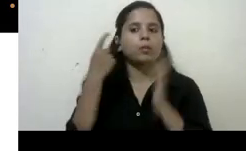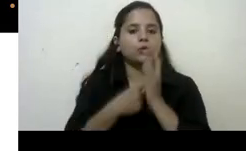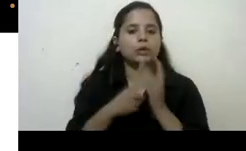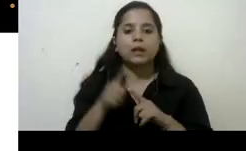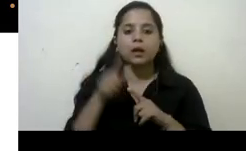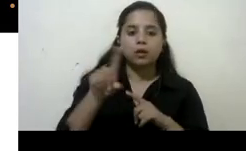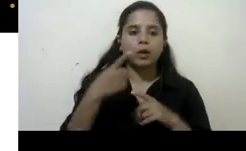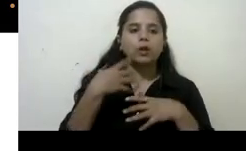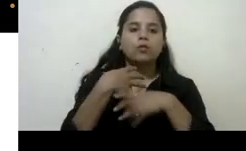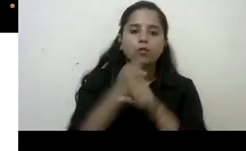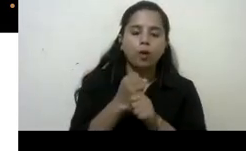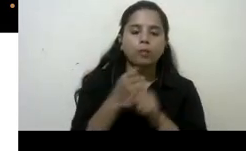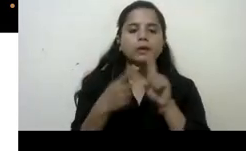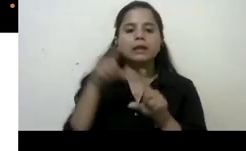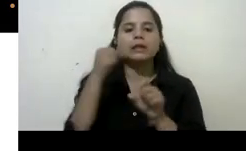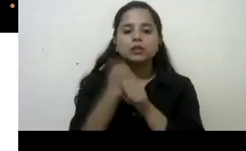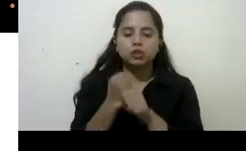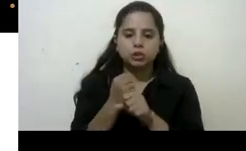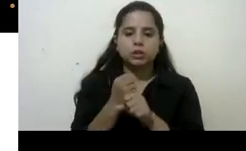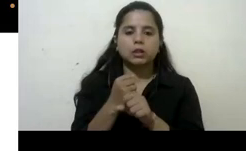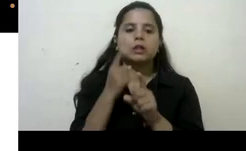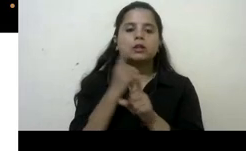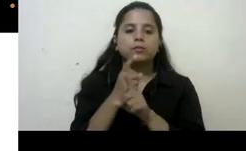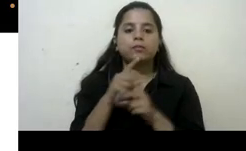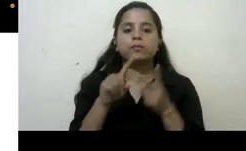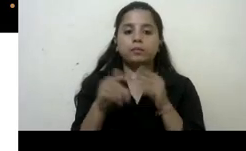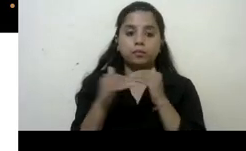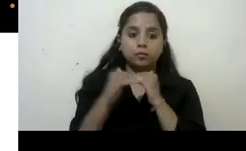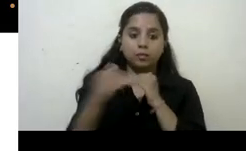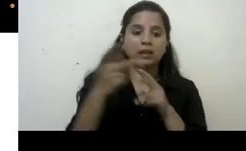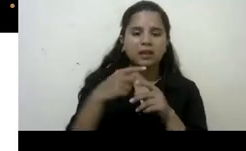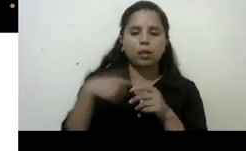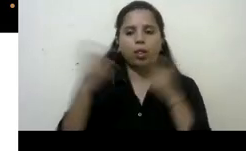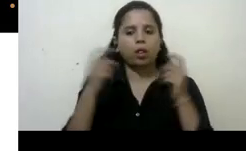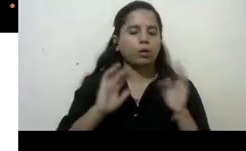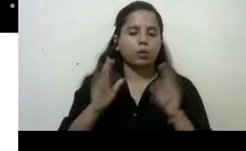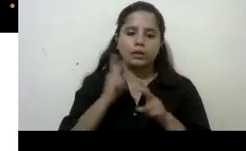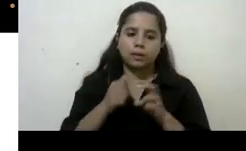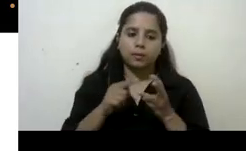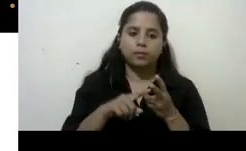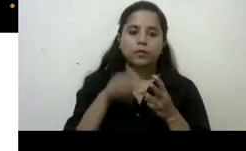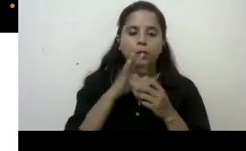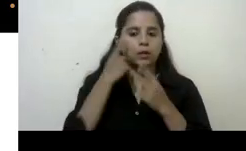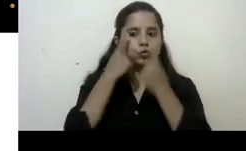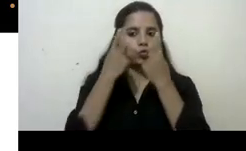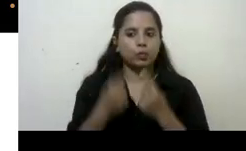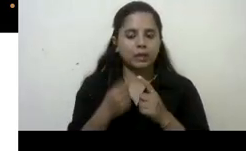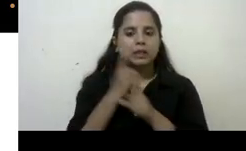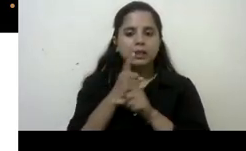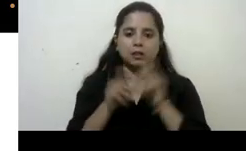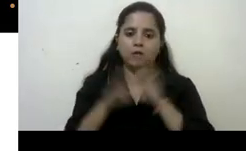forming teacher development group. Second is sustaining a teacher development group. And finally is evaluating a teacher development